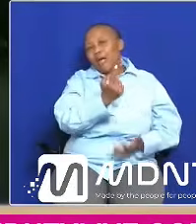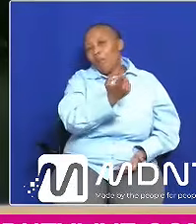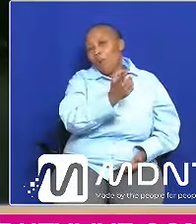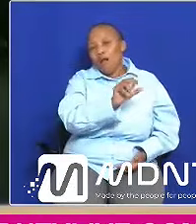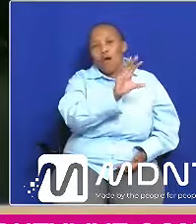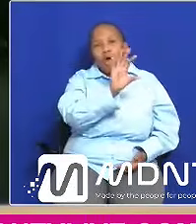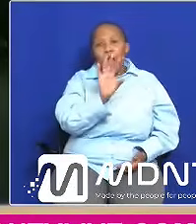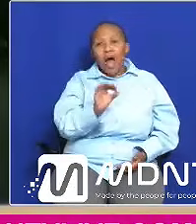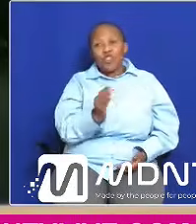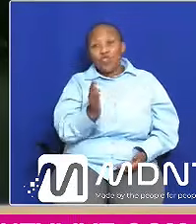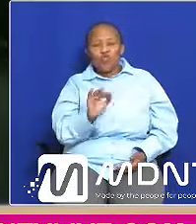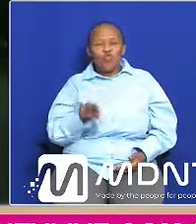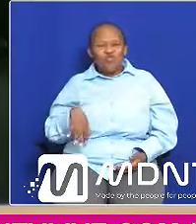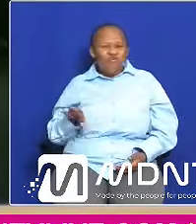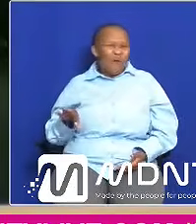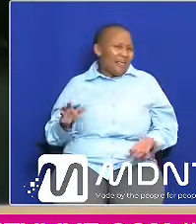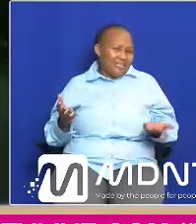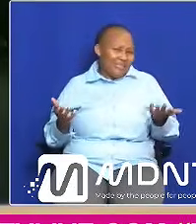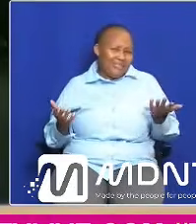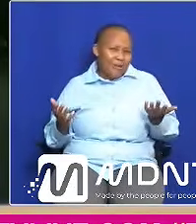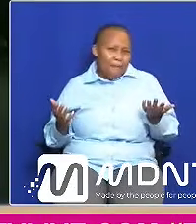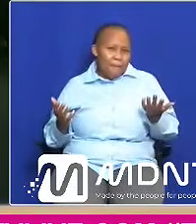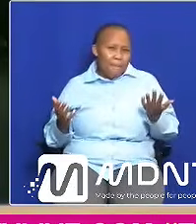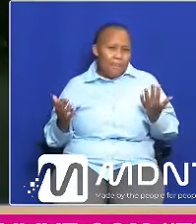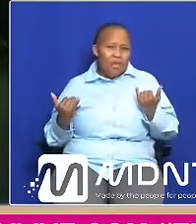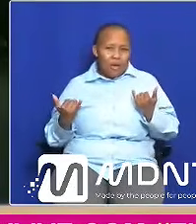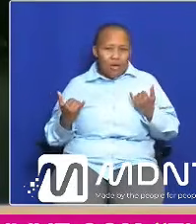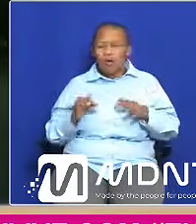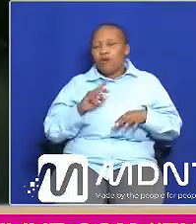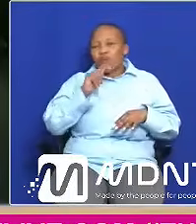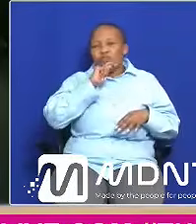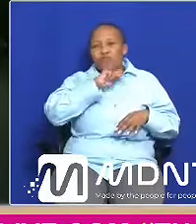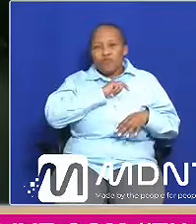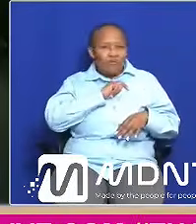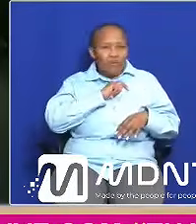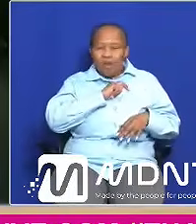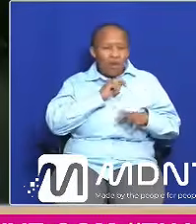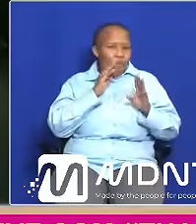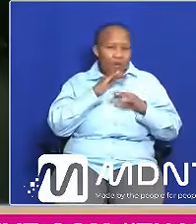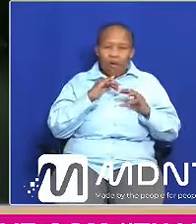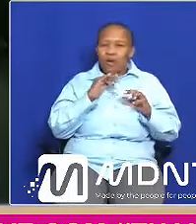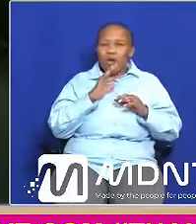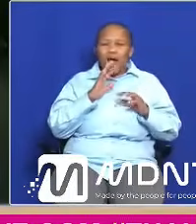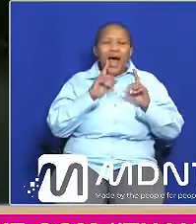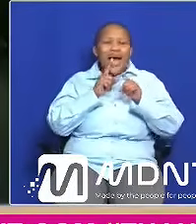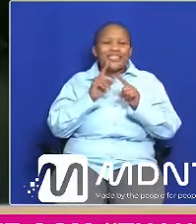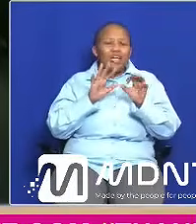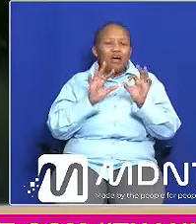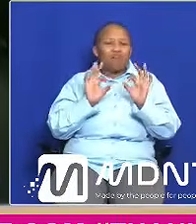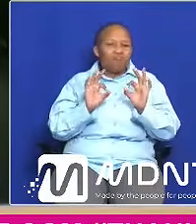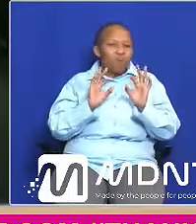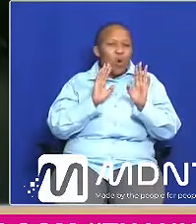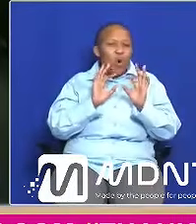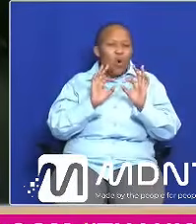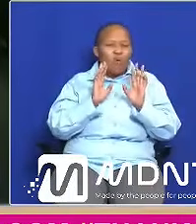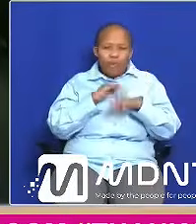a truthful and complete answer from you. It's a lot of money that you have forwarded.